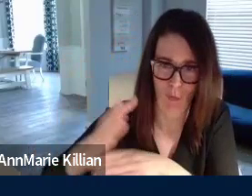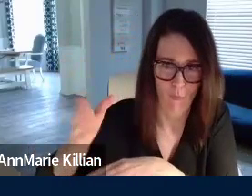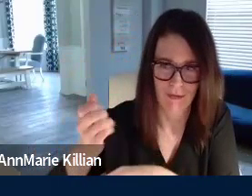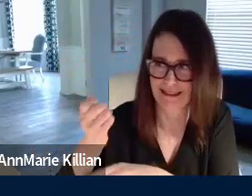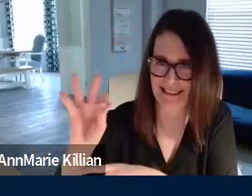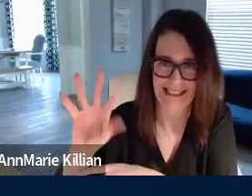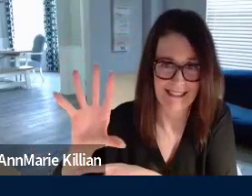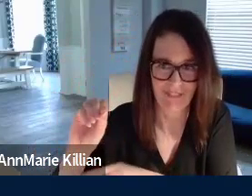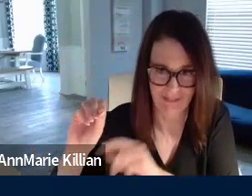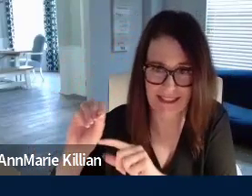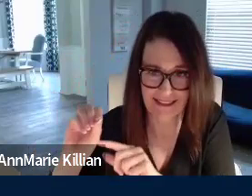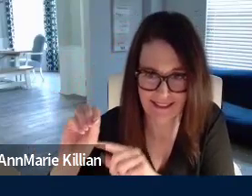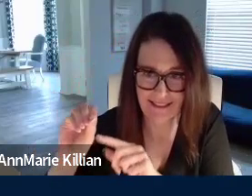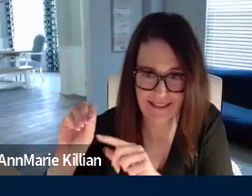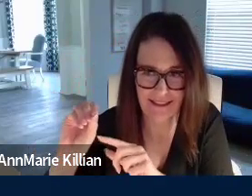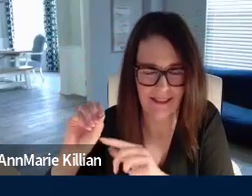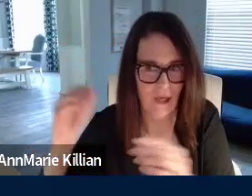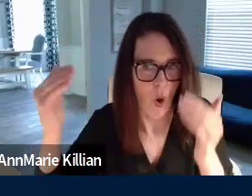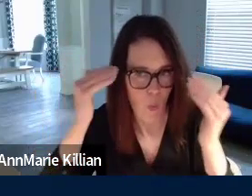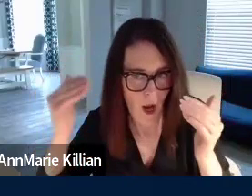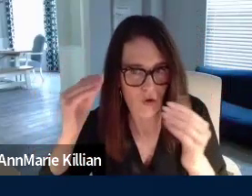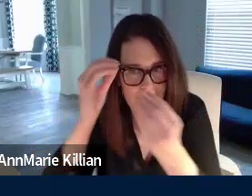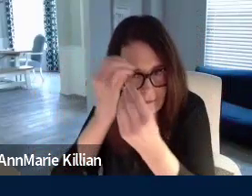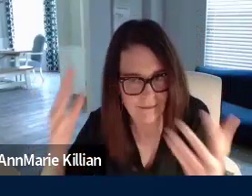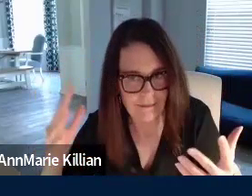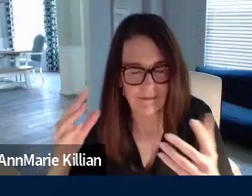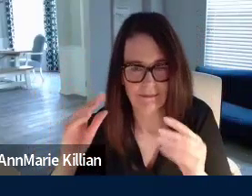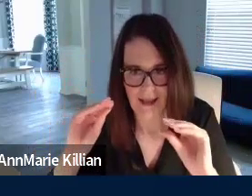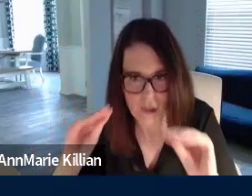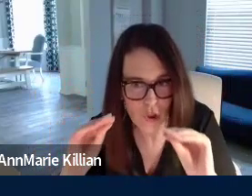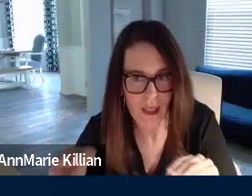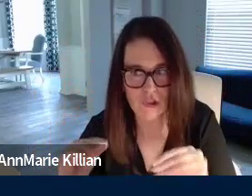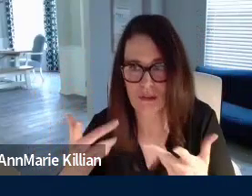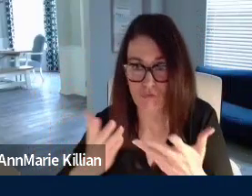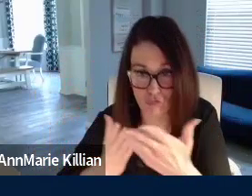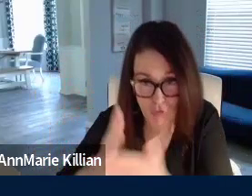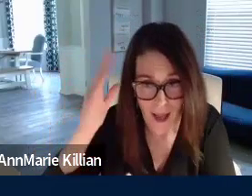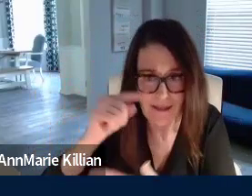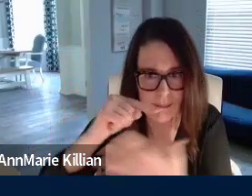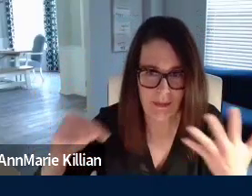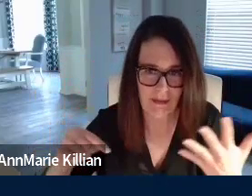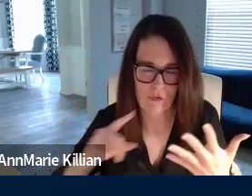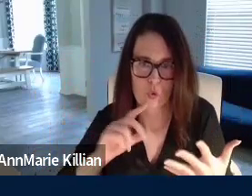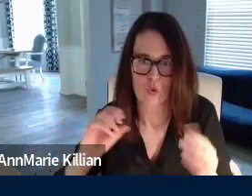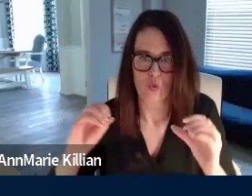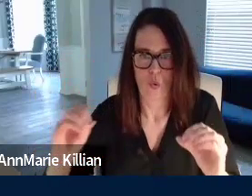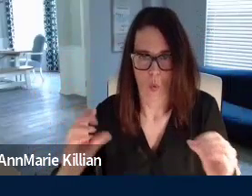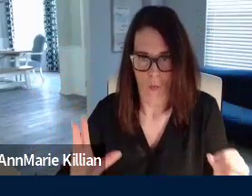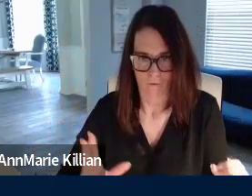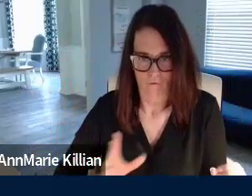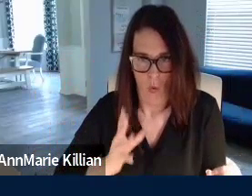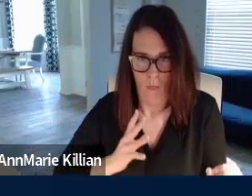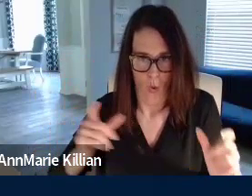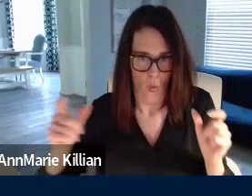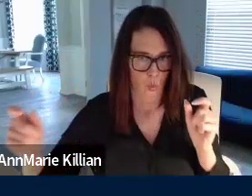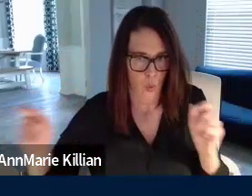realize that AI has been around since the 50s. So the information and the education and the rights and all of